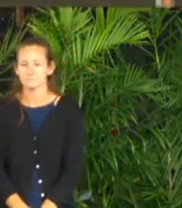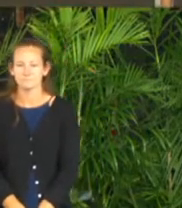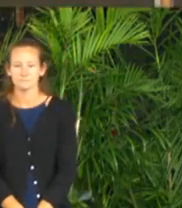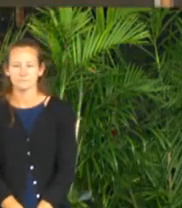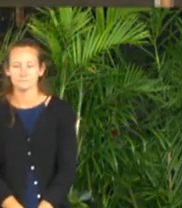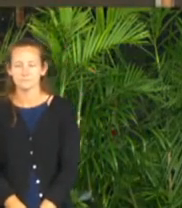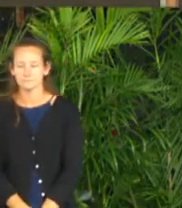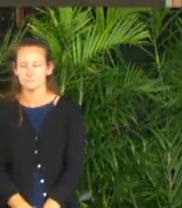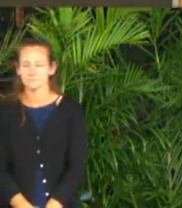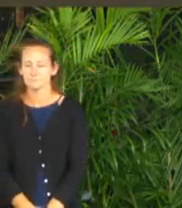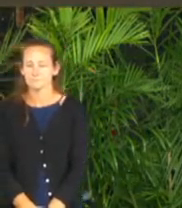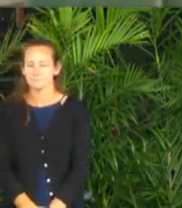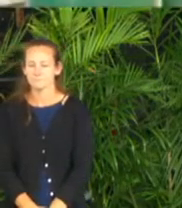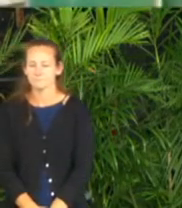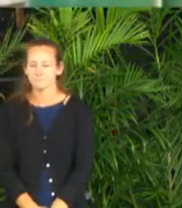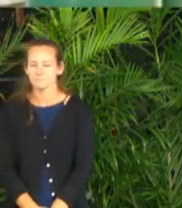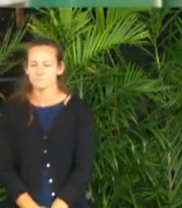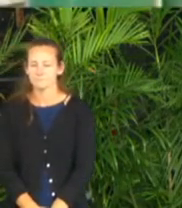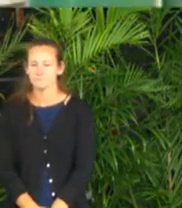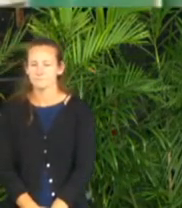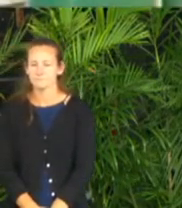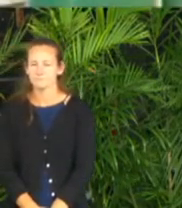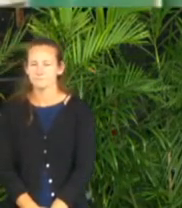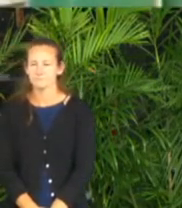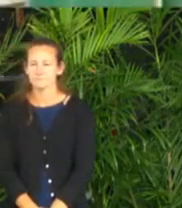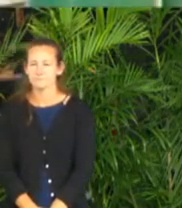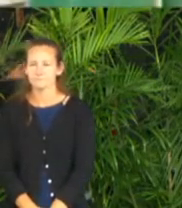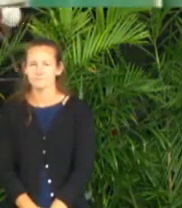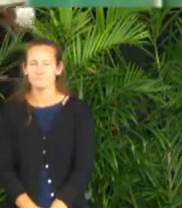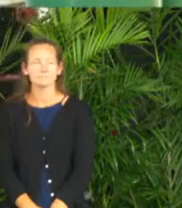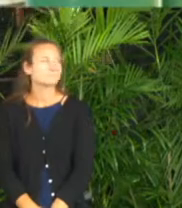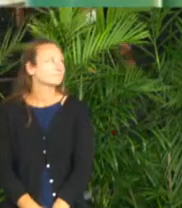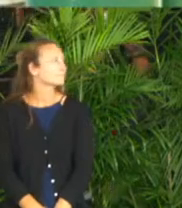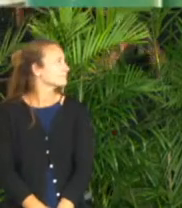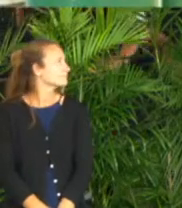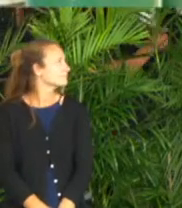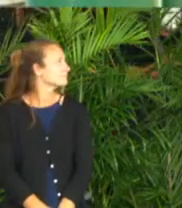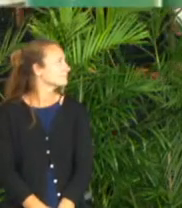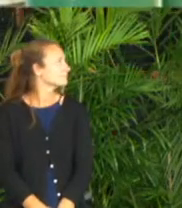Ansley Caden Brodsky, magna cum laude.